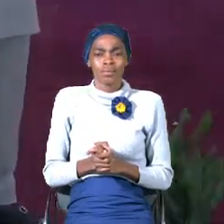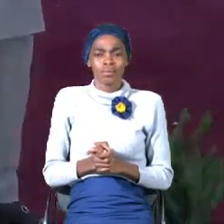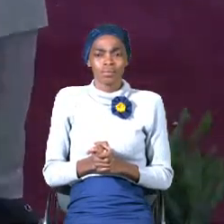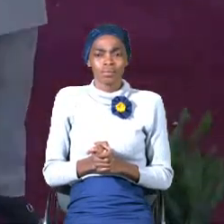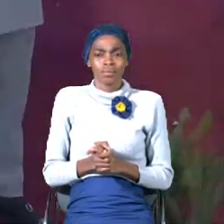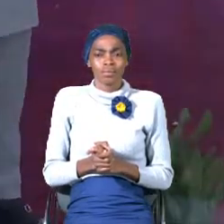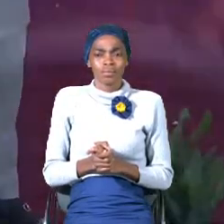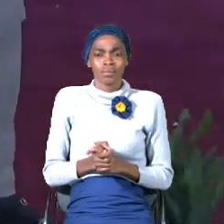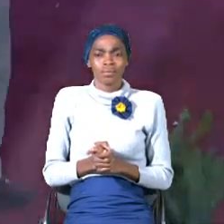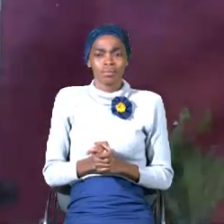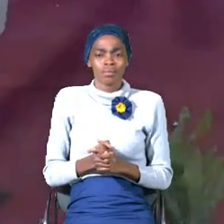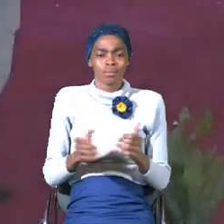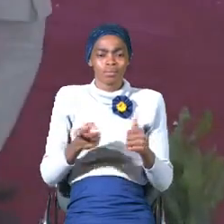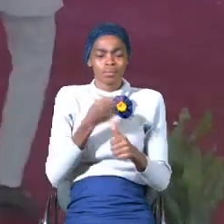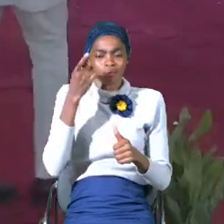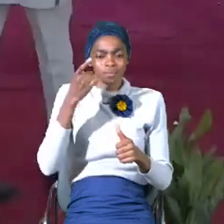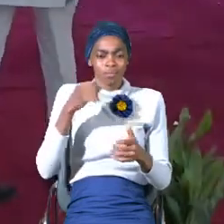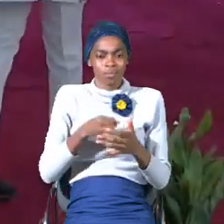it was fragrance.